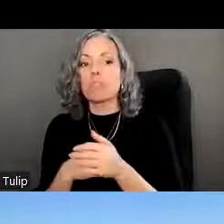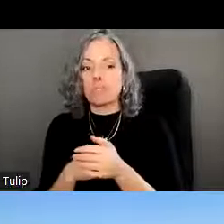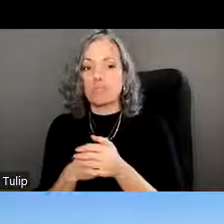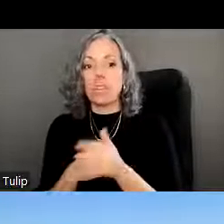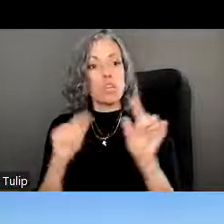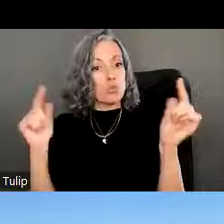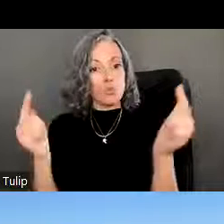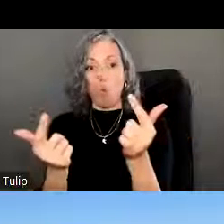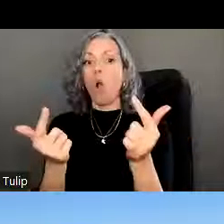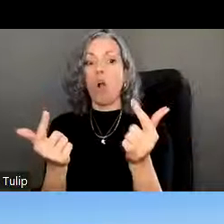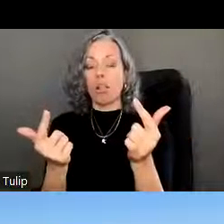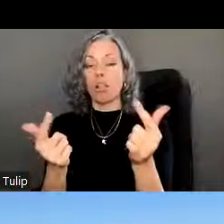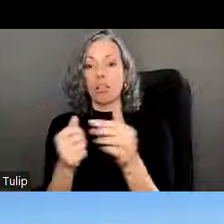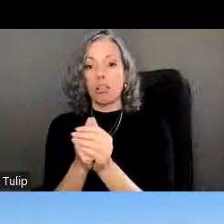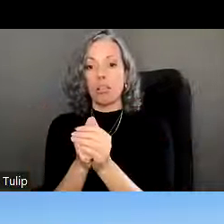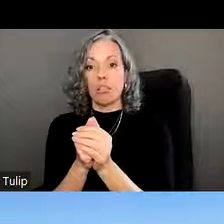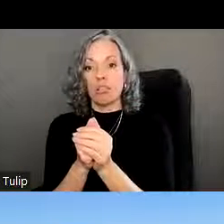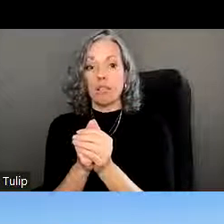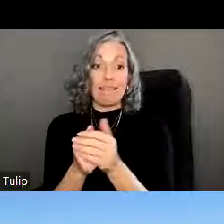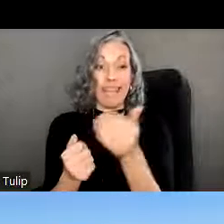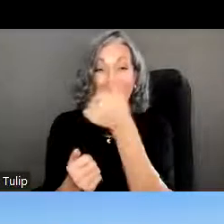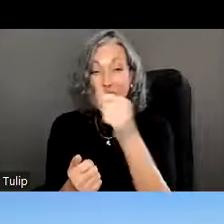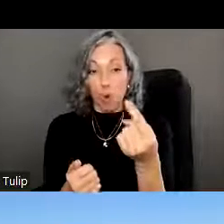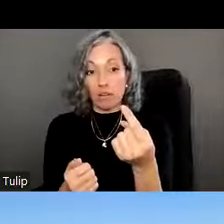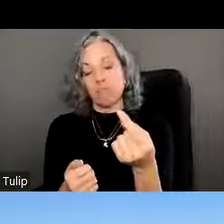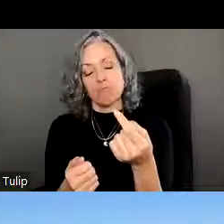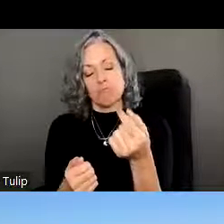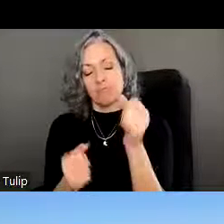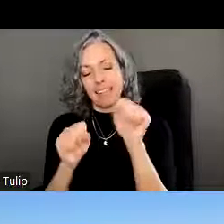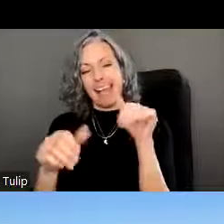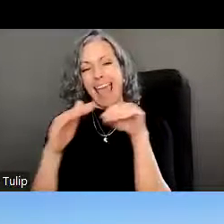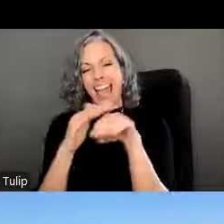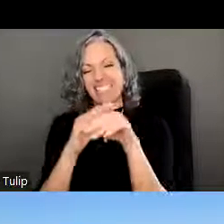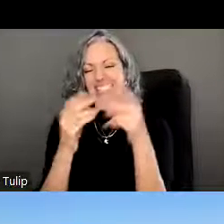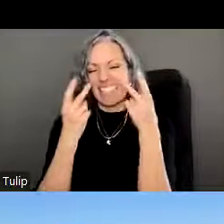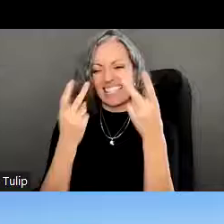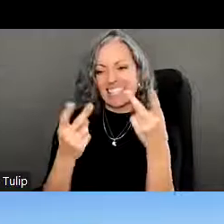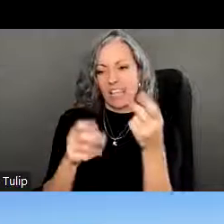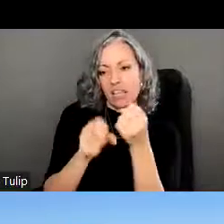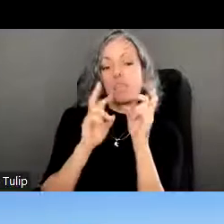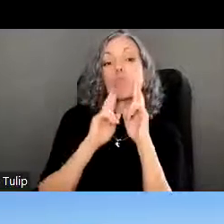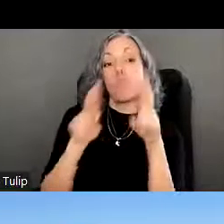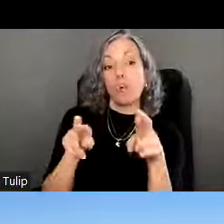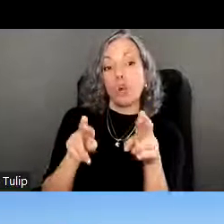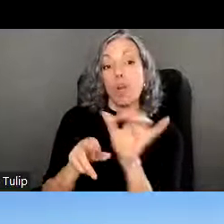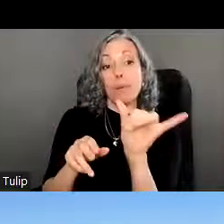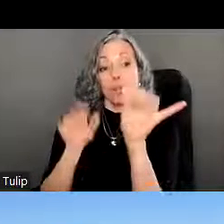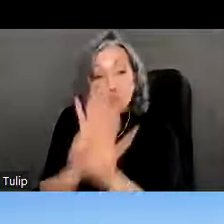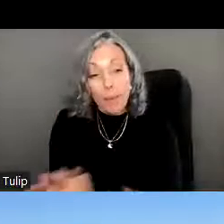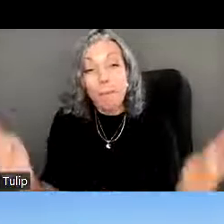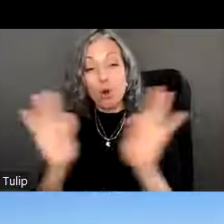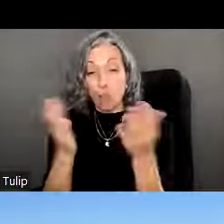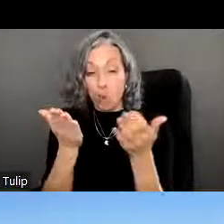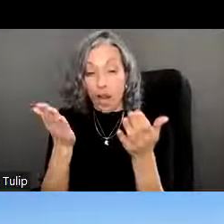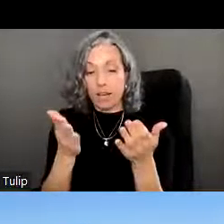of the, anybody, it's a public document, anyone can see the annual report, but most importantly, it does